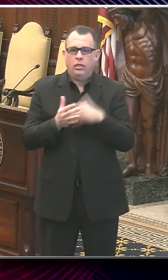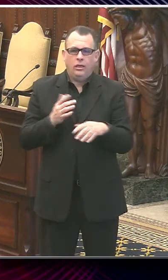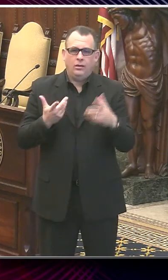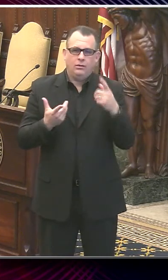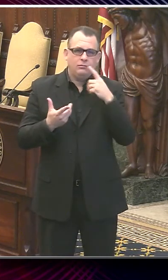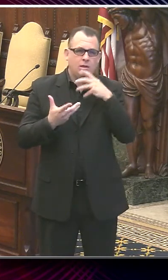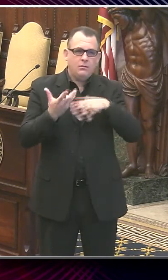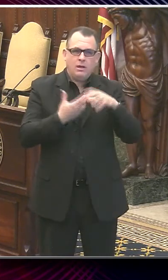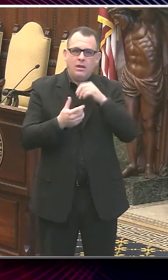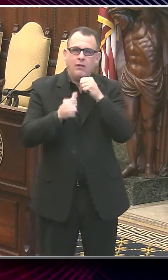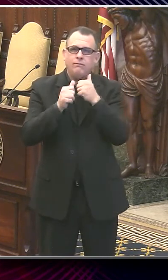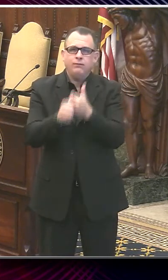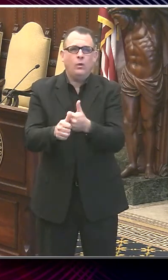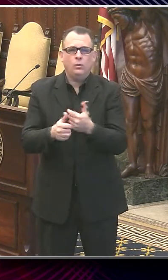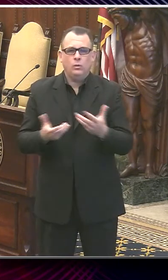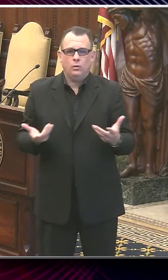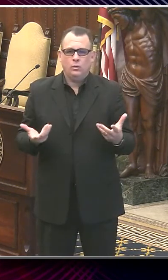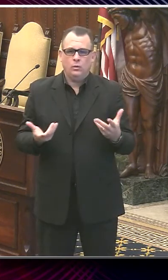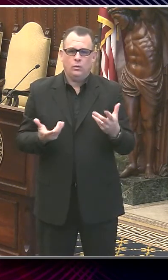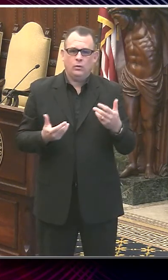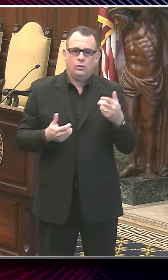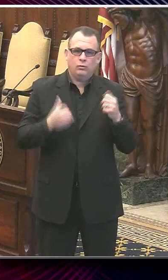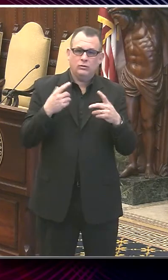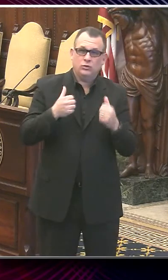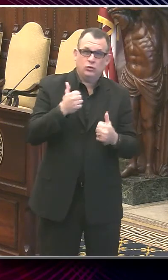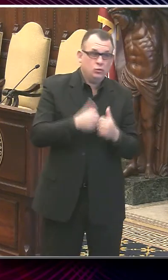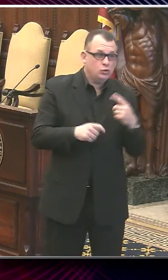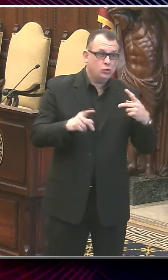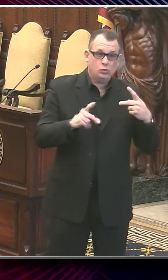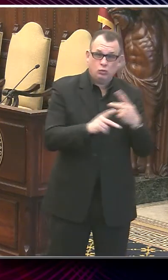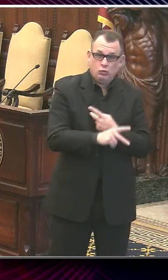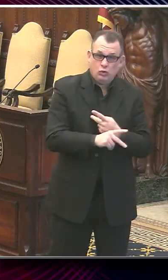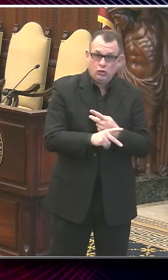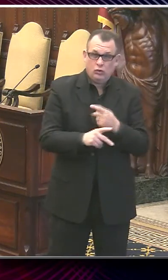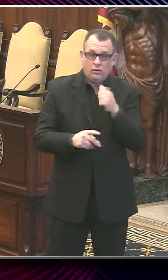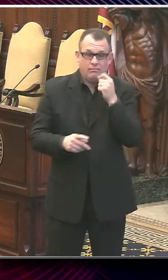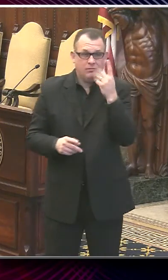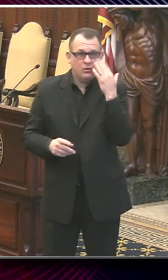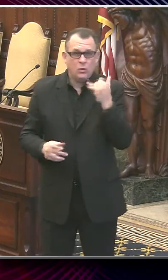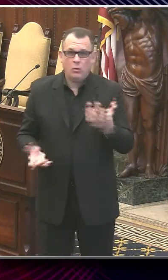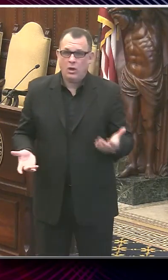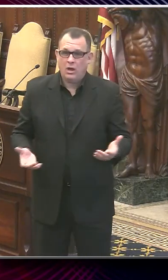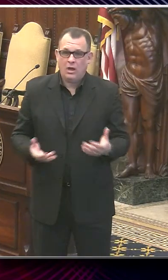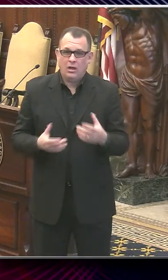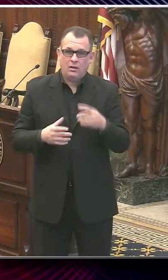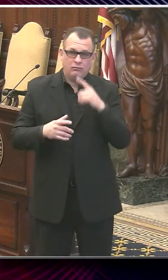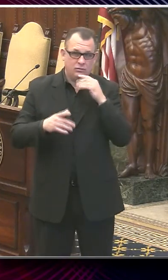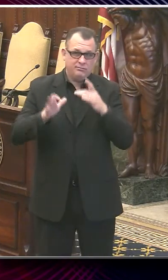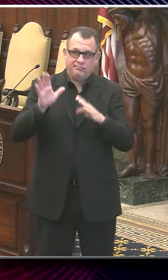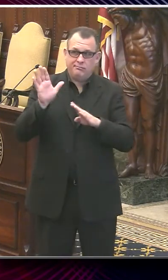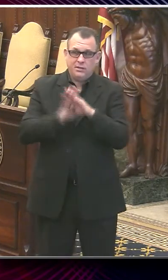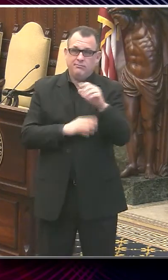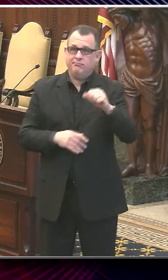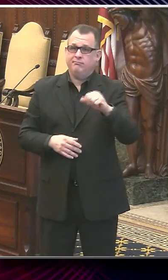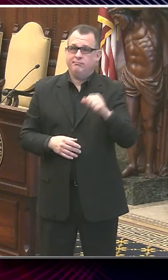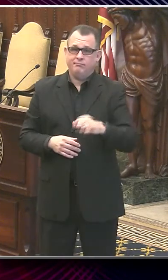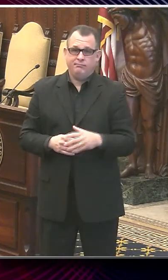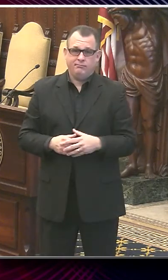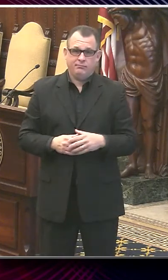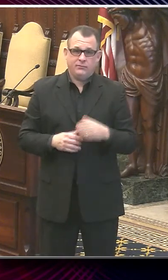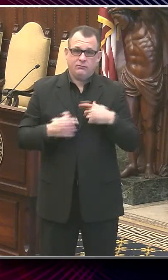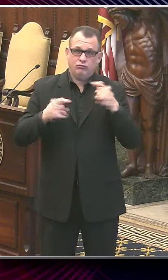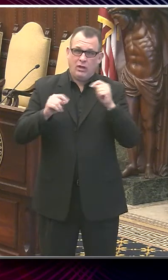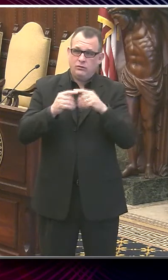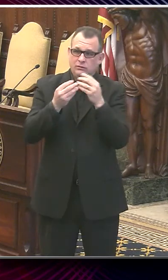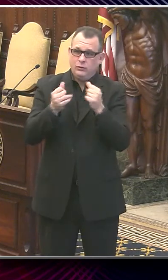contributing more is not clear. I don't know that we'll ever be able to know. The solution is still the same. We want to,